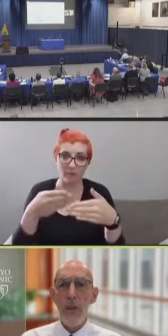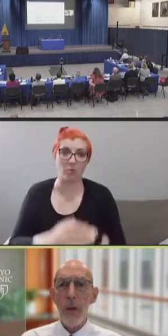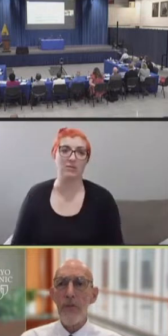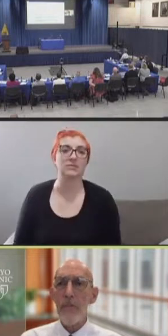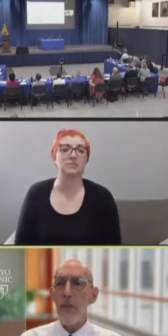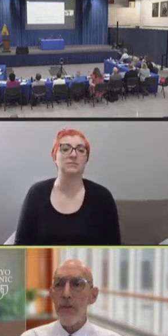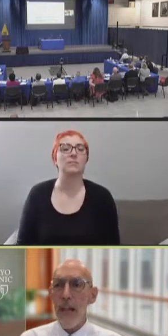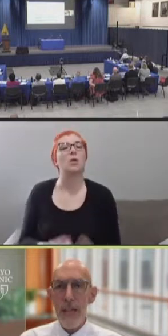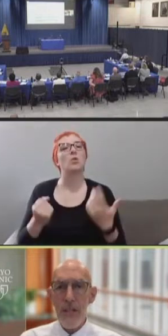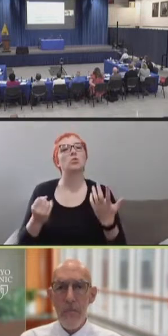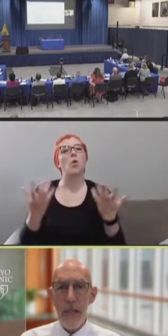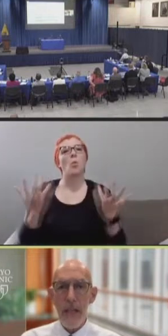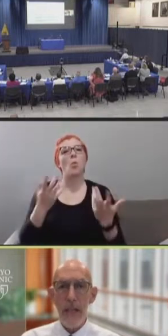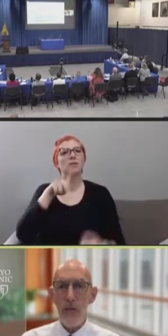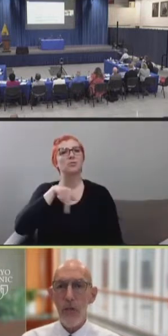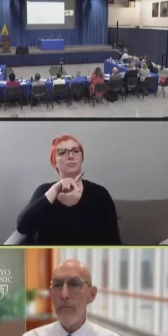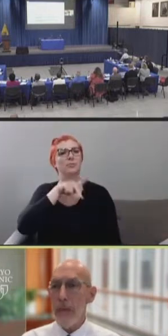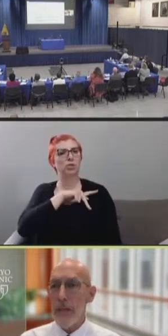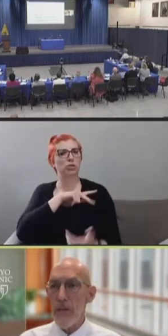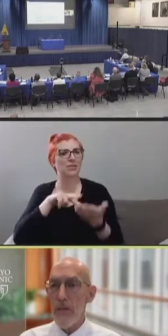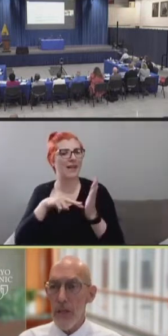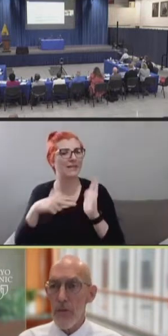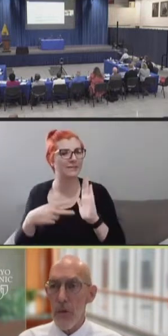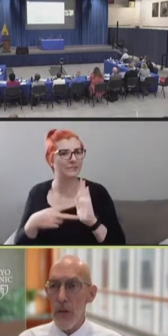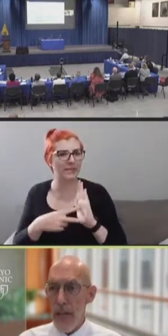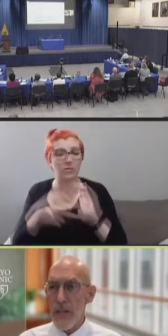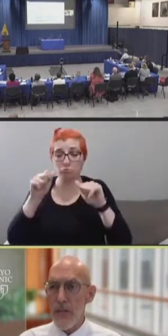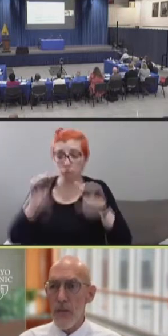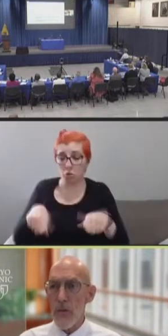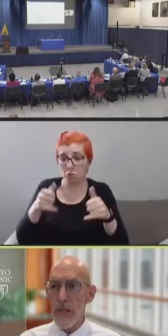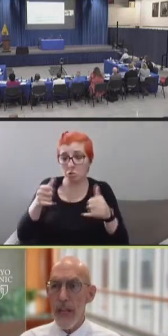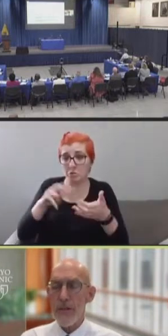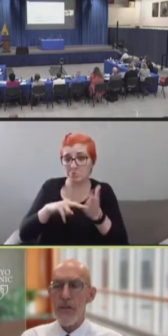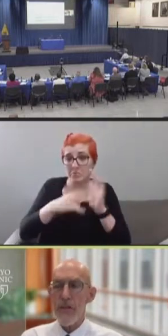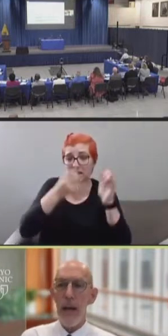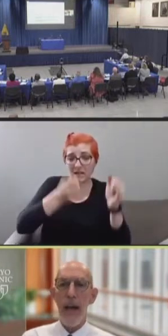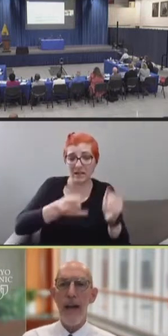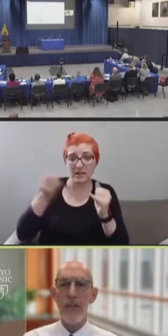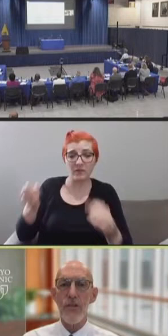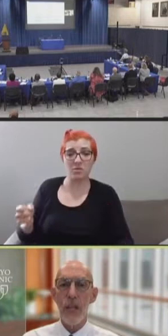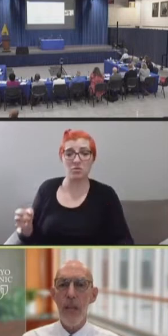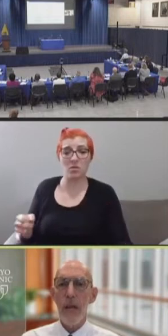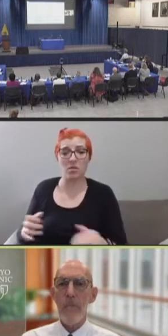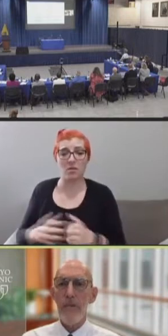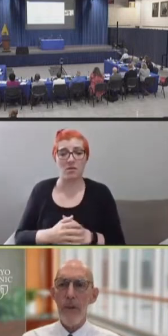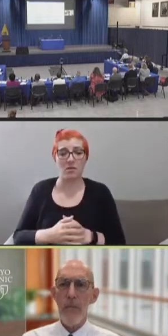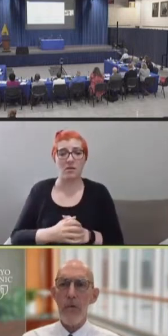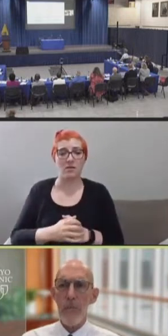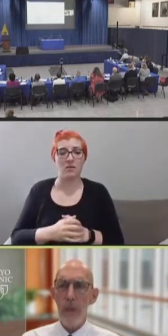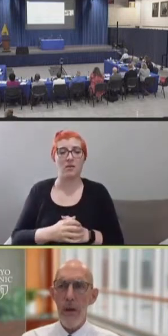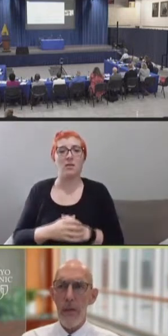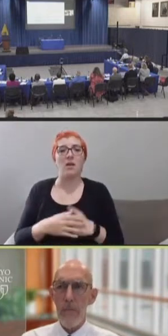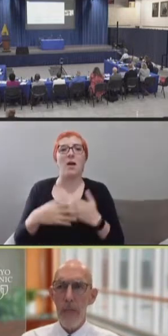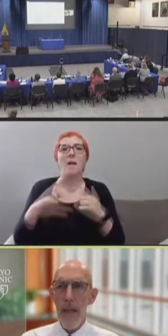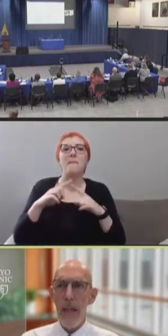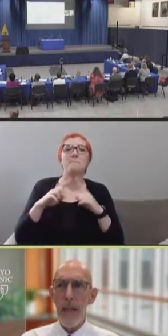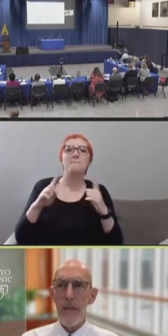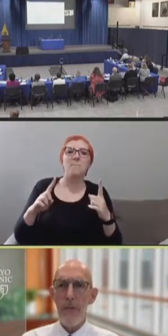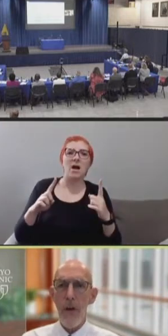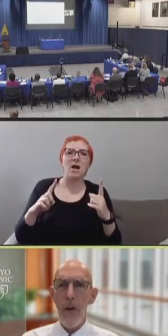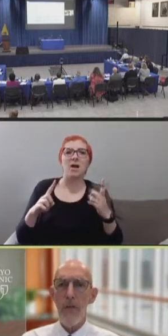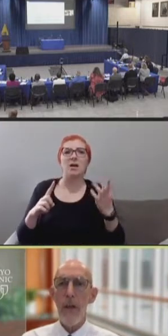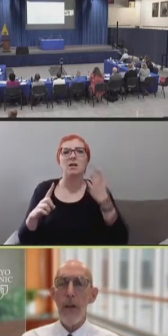So what does personalized mean? It could mean individual, as they do in cancer biology, but for the most part, it